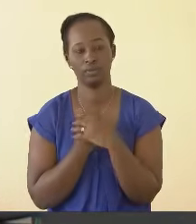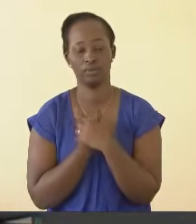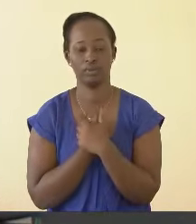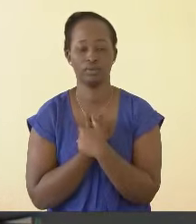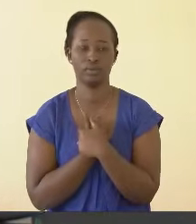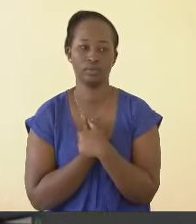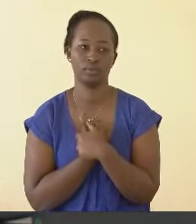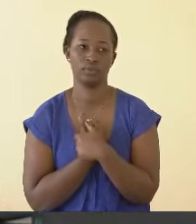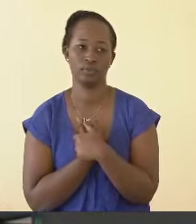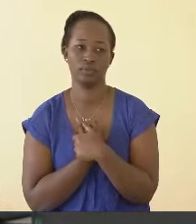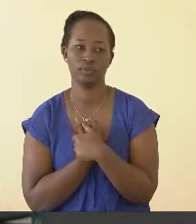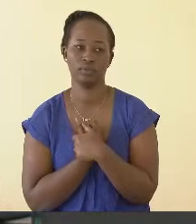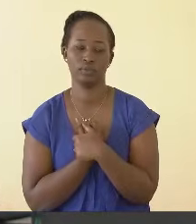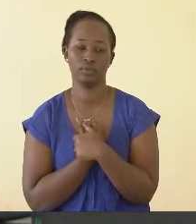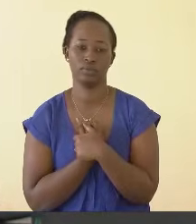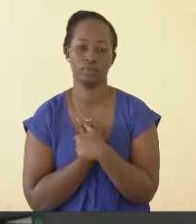have 9.